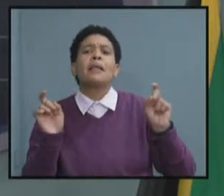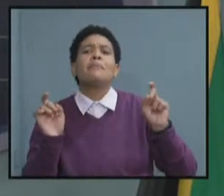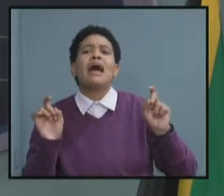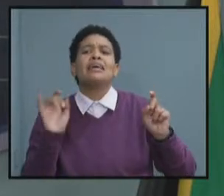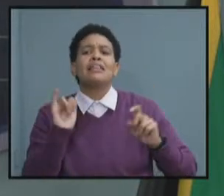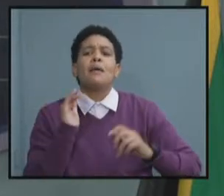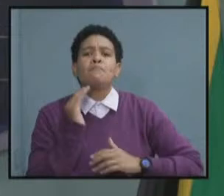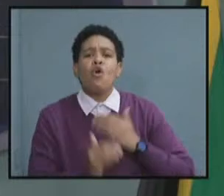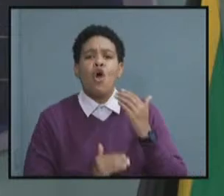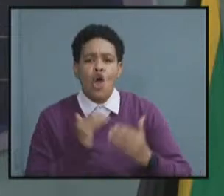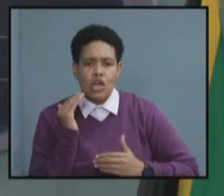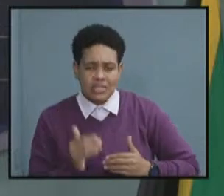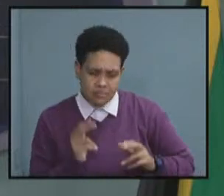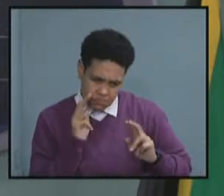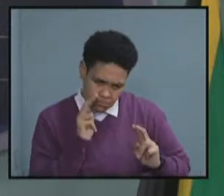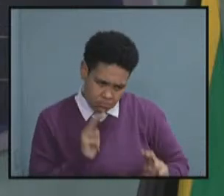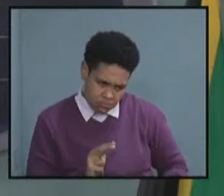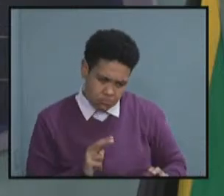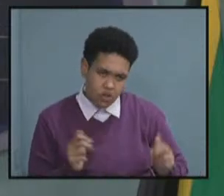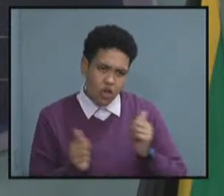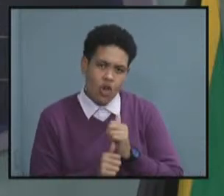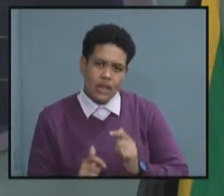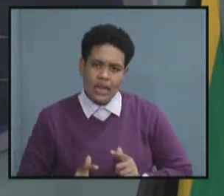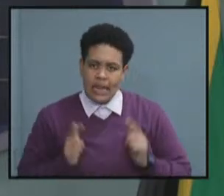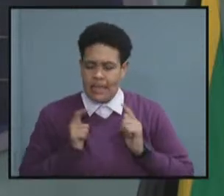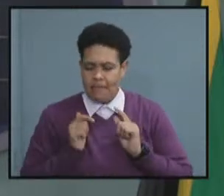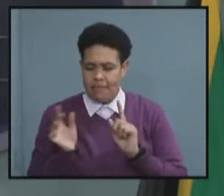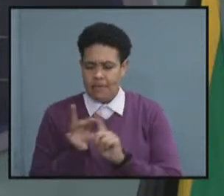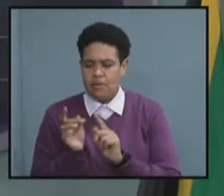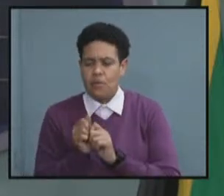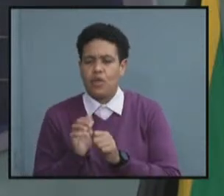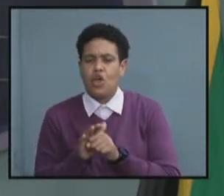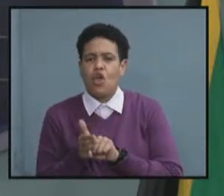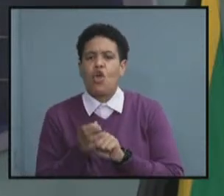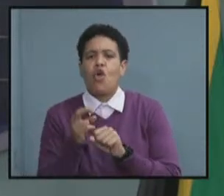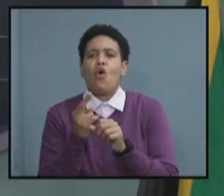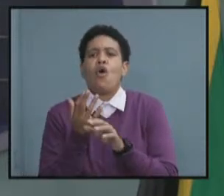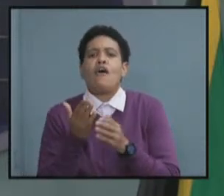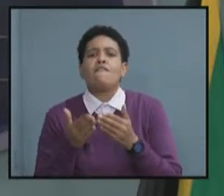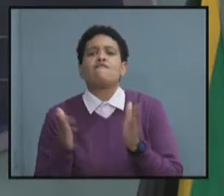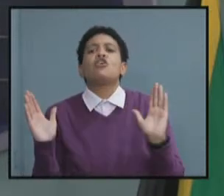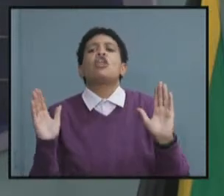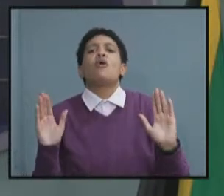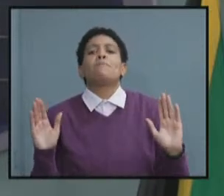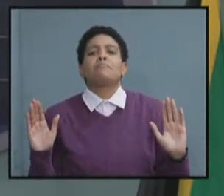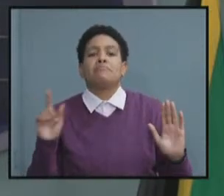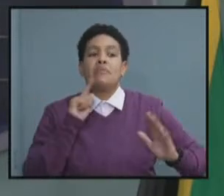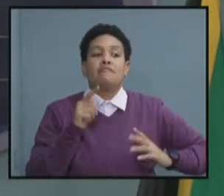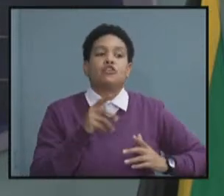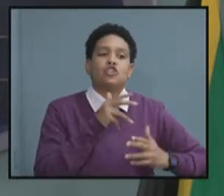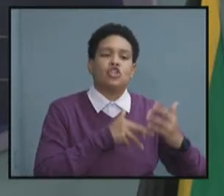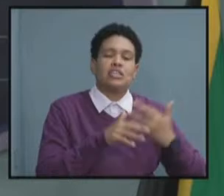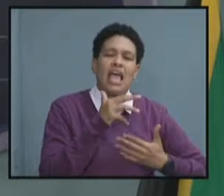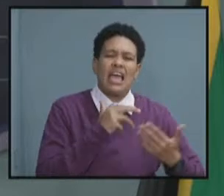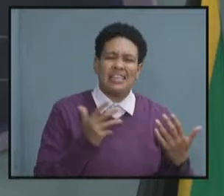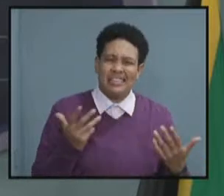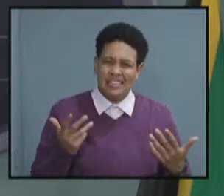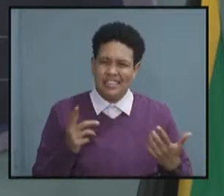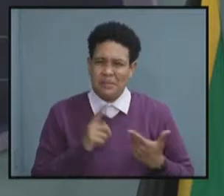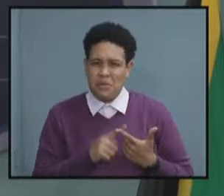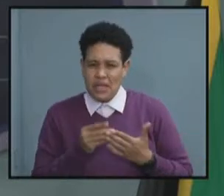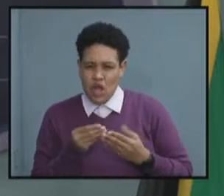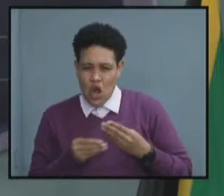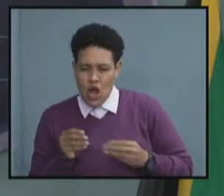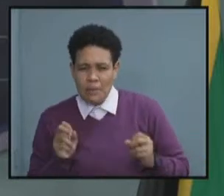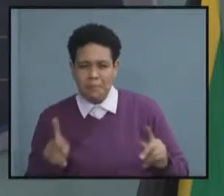that process under the living with COVID or freeing up of the society and